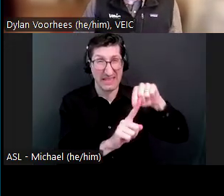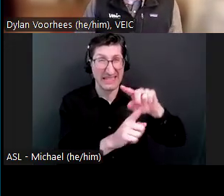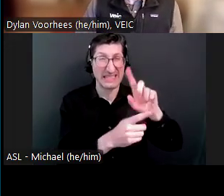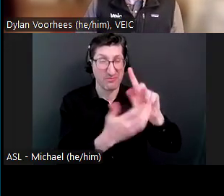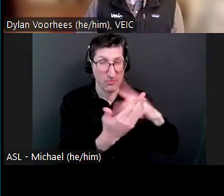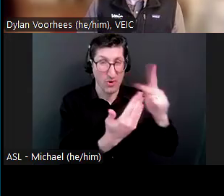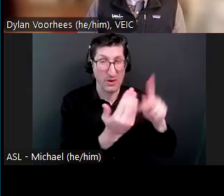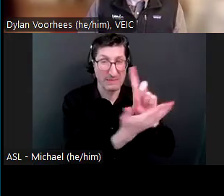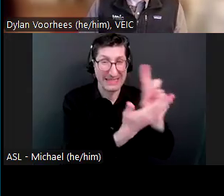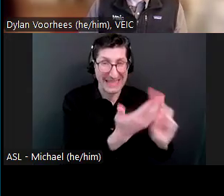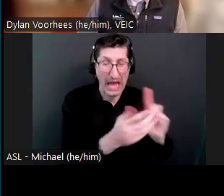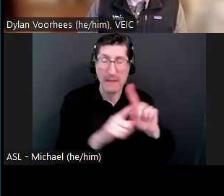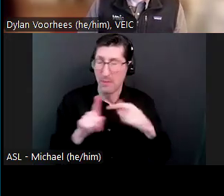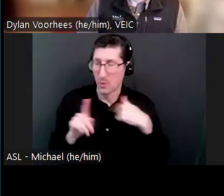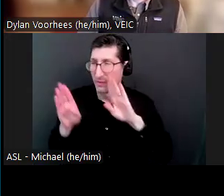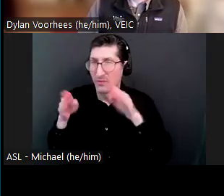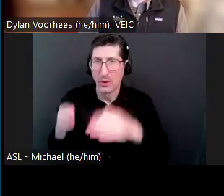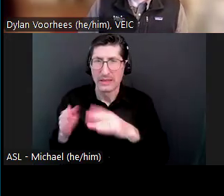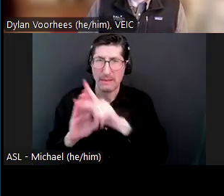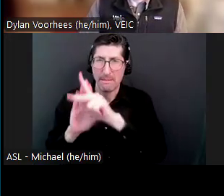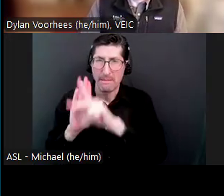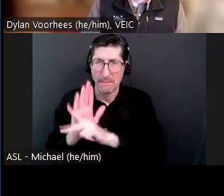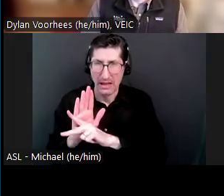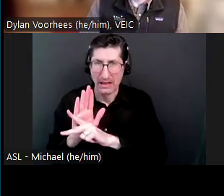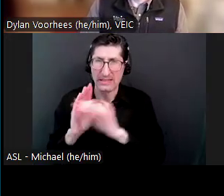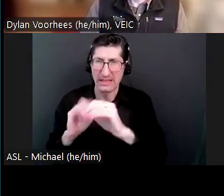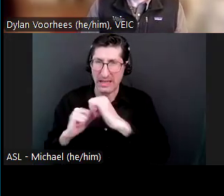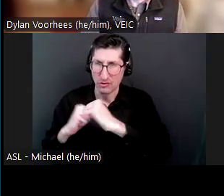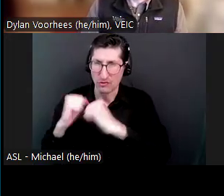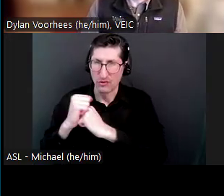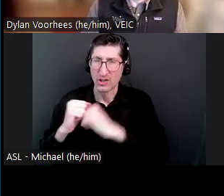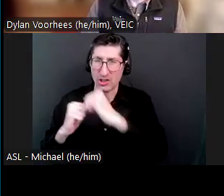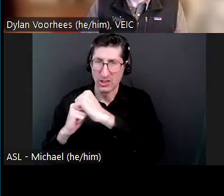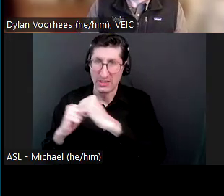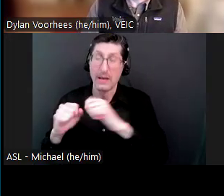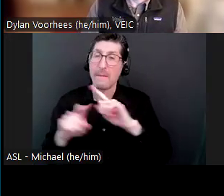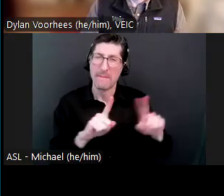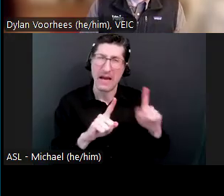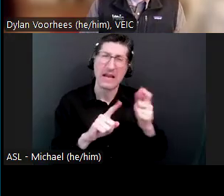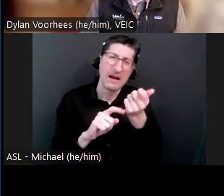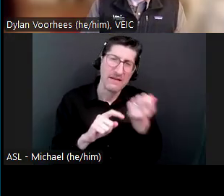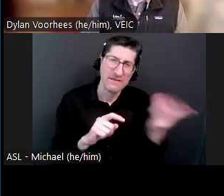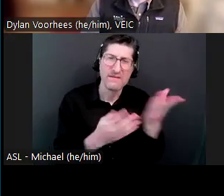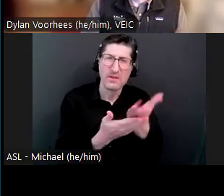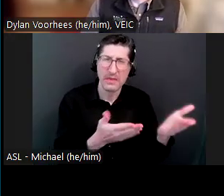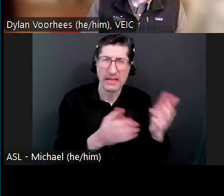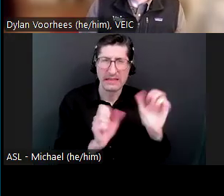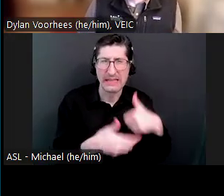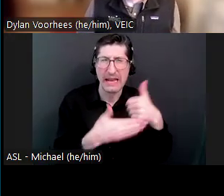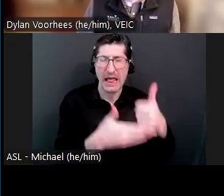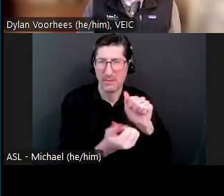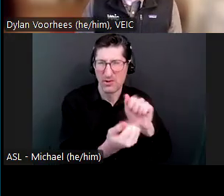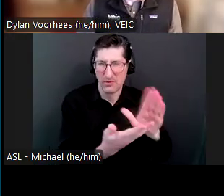policy and structural level, but a couple of things that are options would help address this. One of them